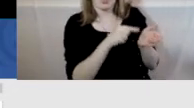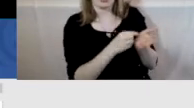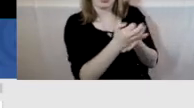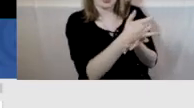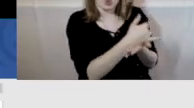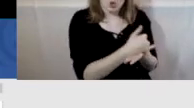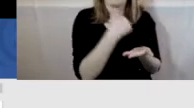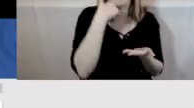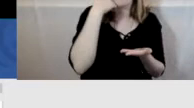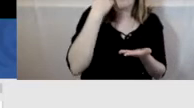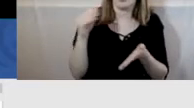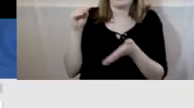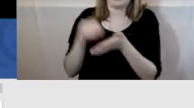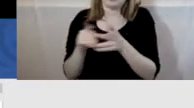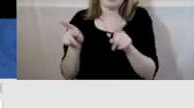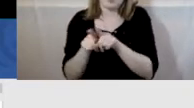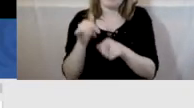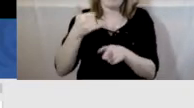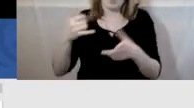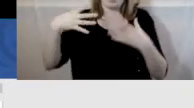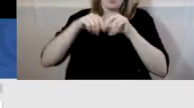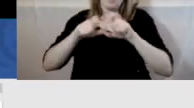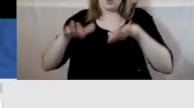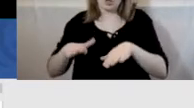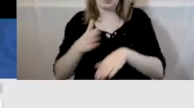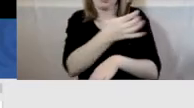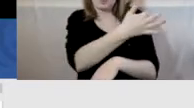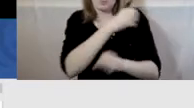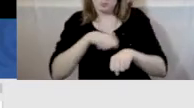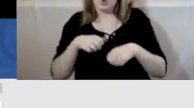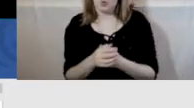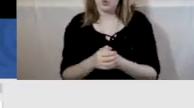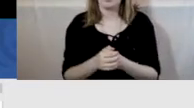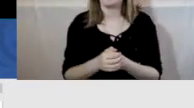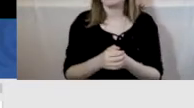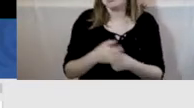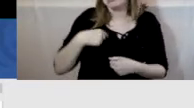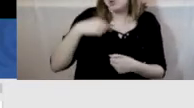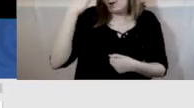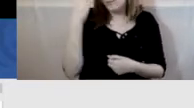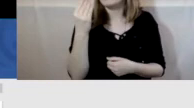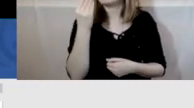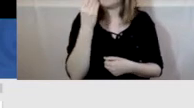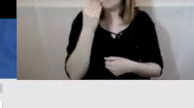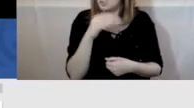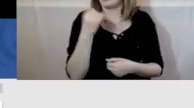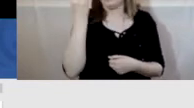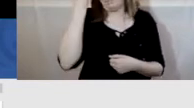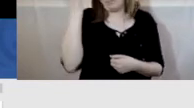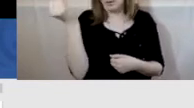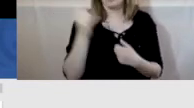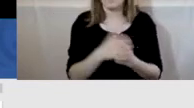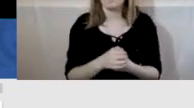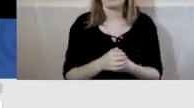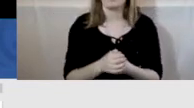this like for everybody to have possibility to choose you know, very